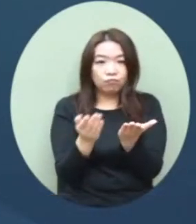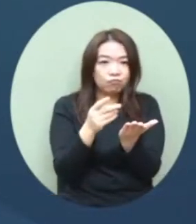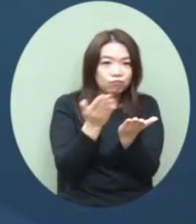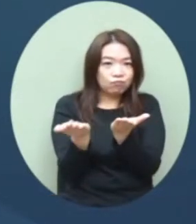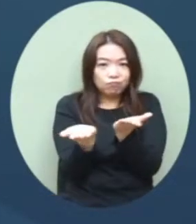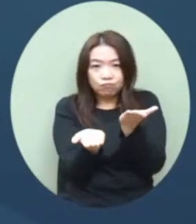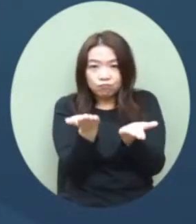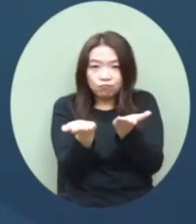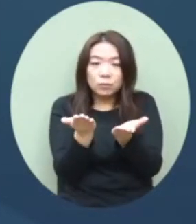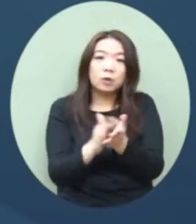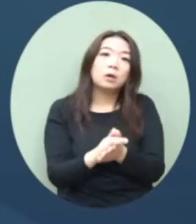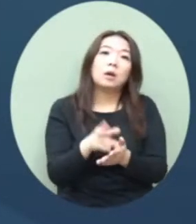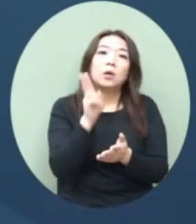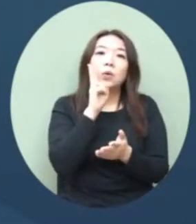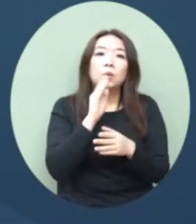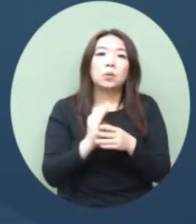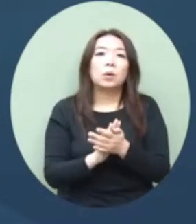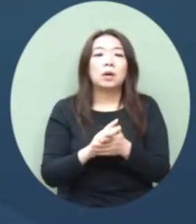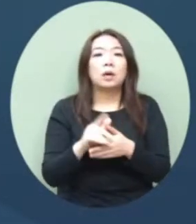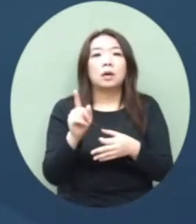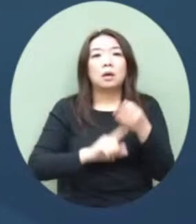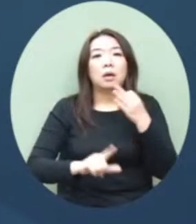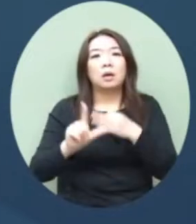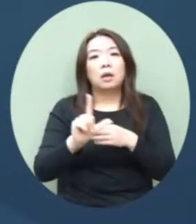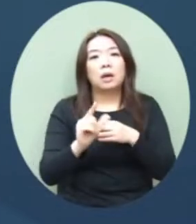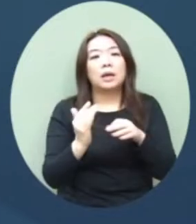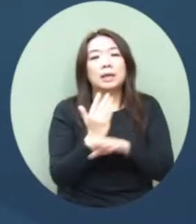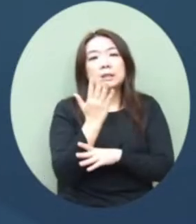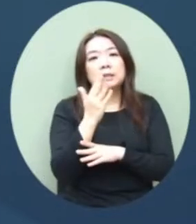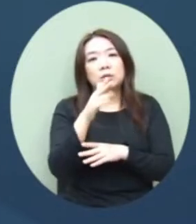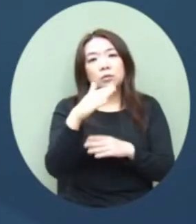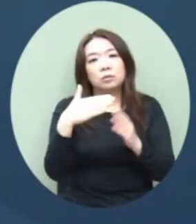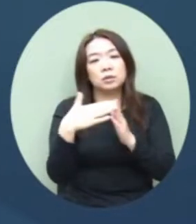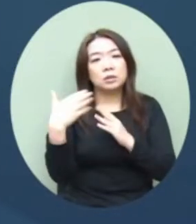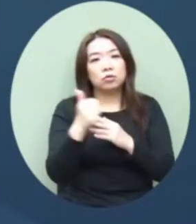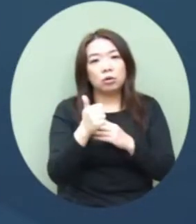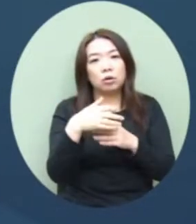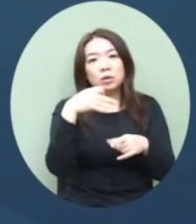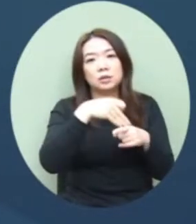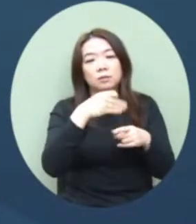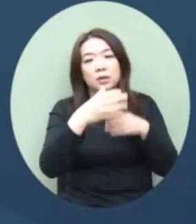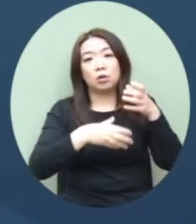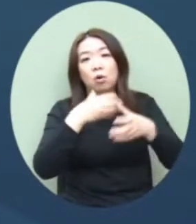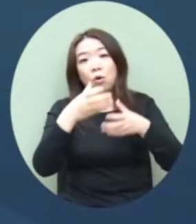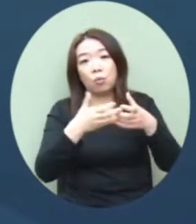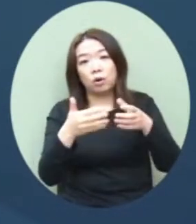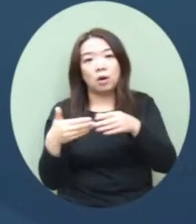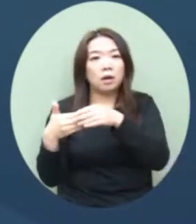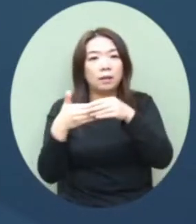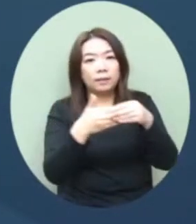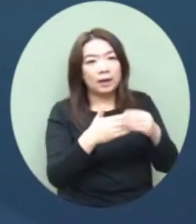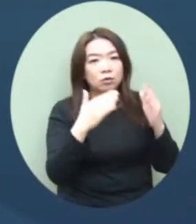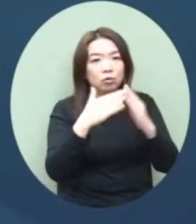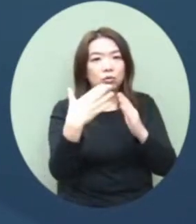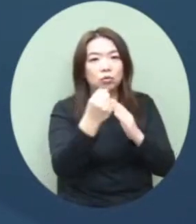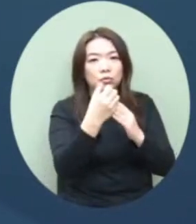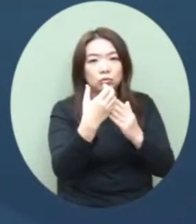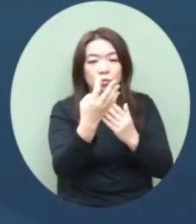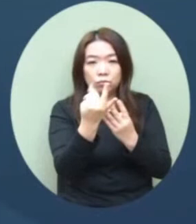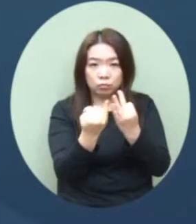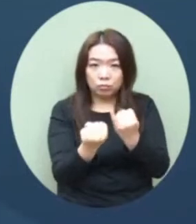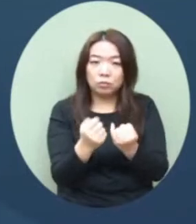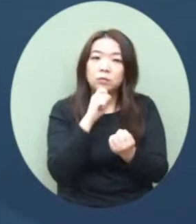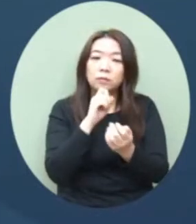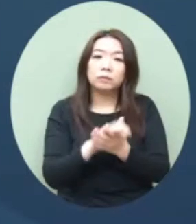very much like to cross-check our words or our press releases. When Mr. John Lee went